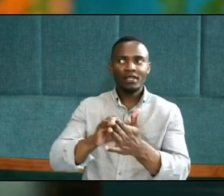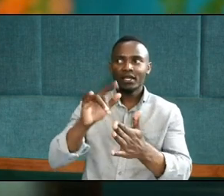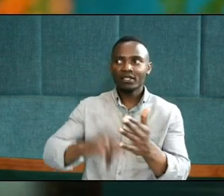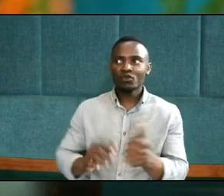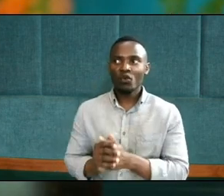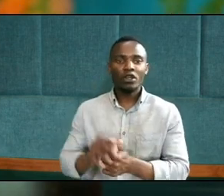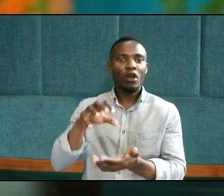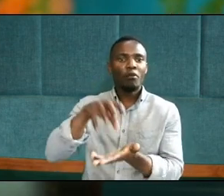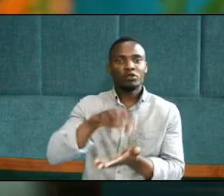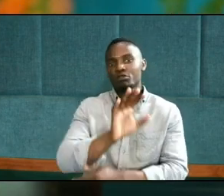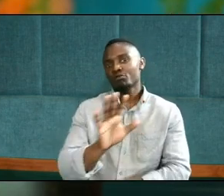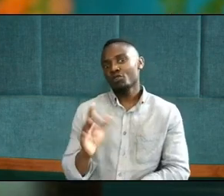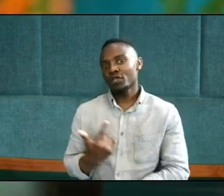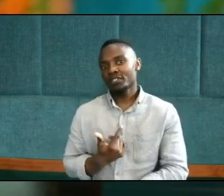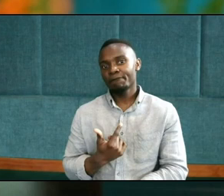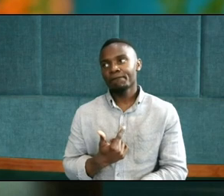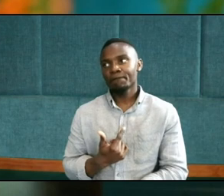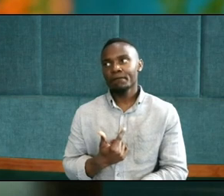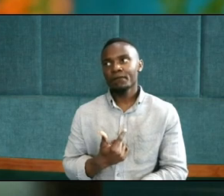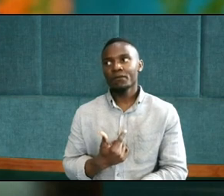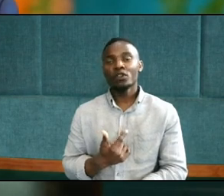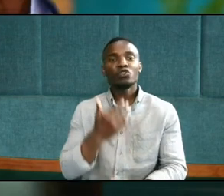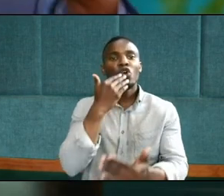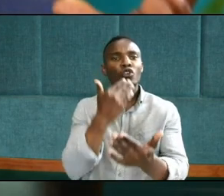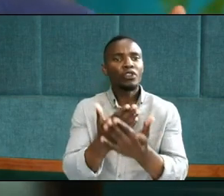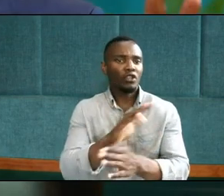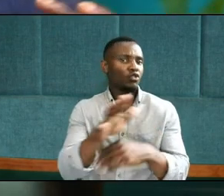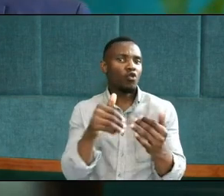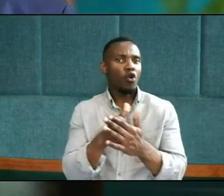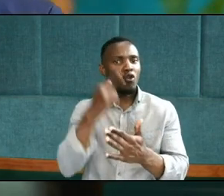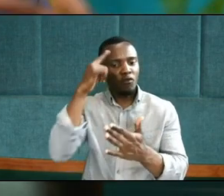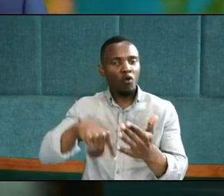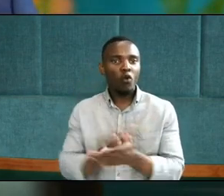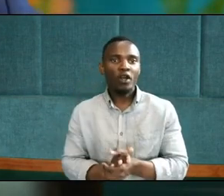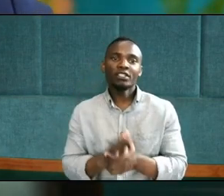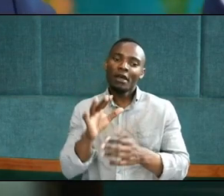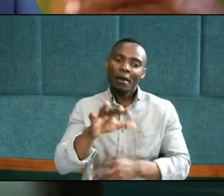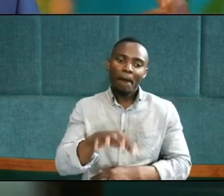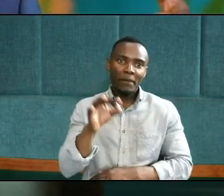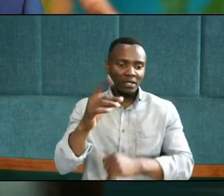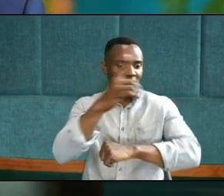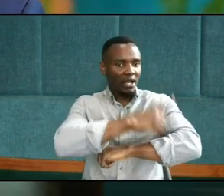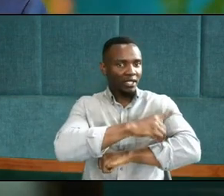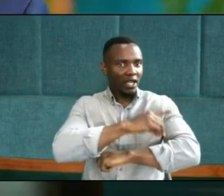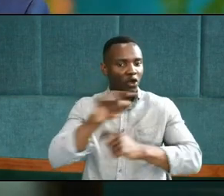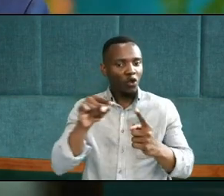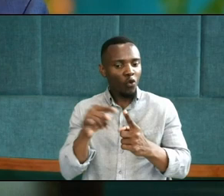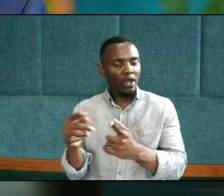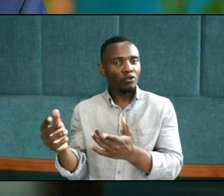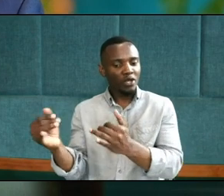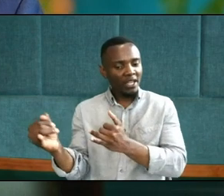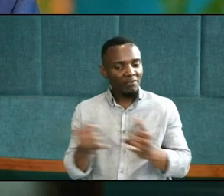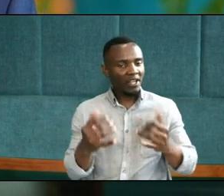as a church. And so I want to thank you that you can consider such a day where you can invite people to come, people who are not